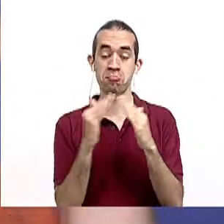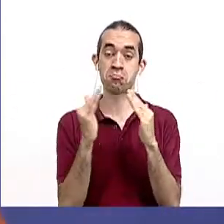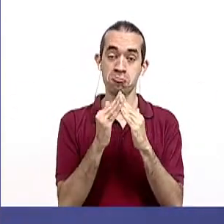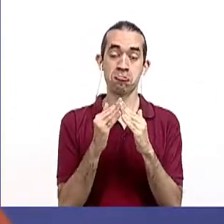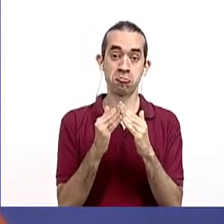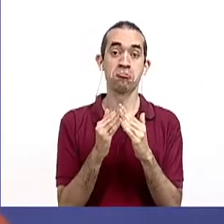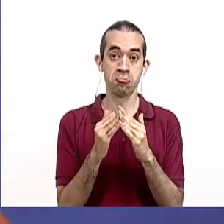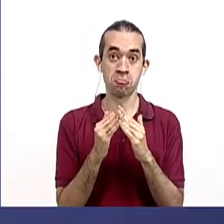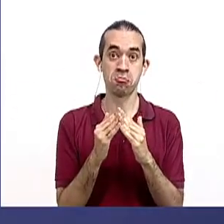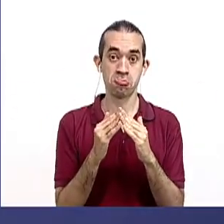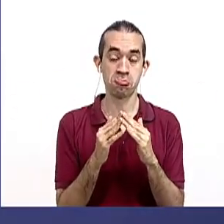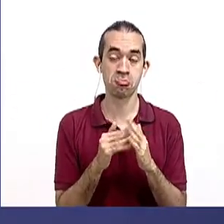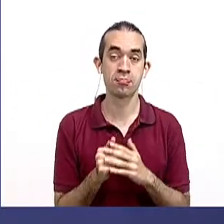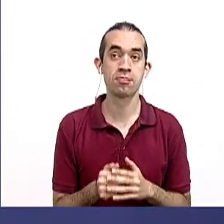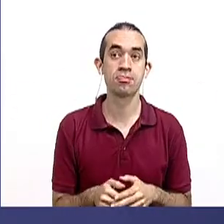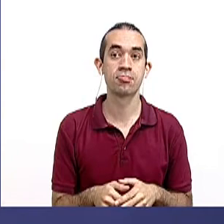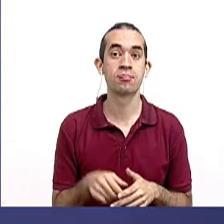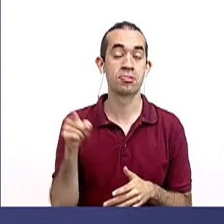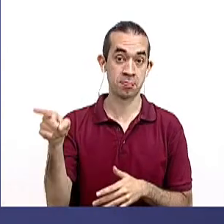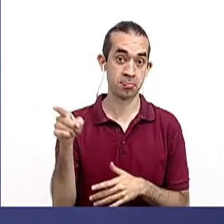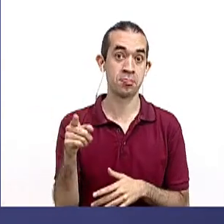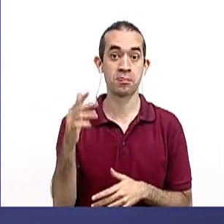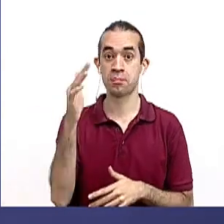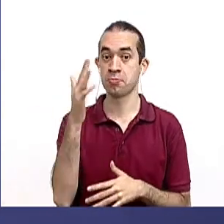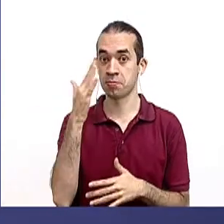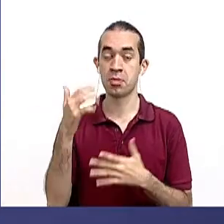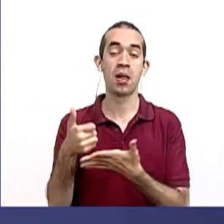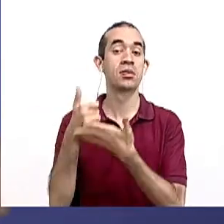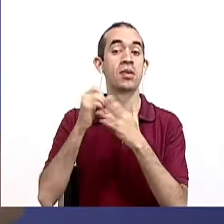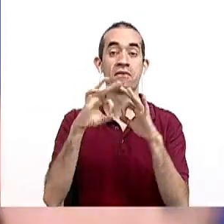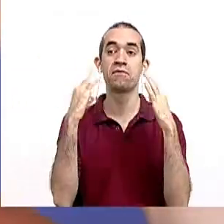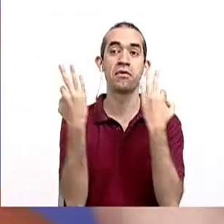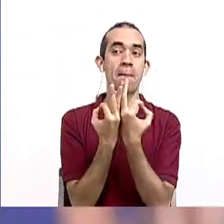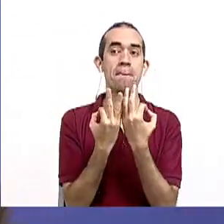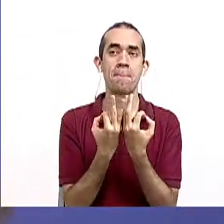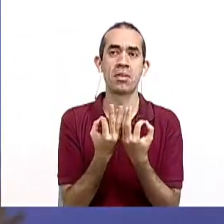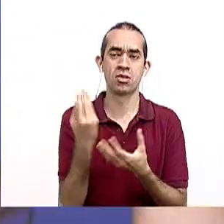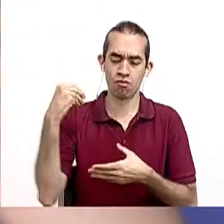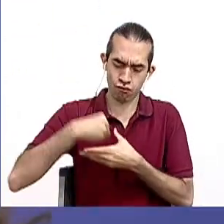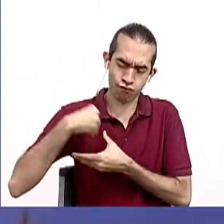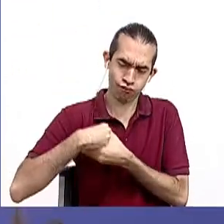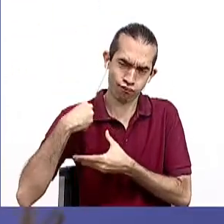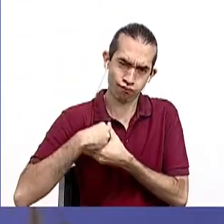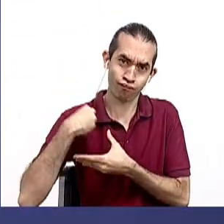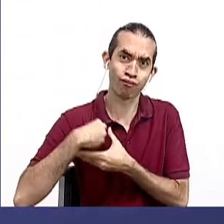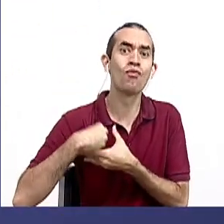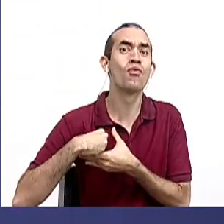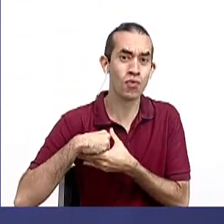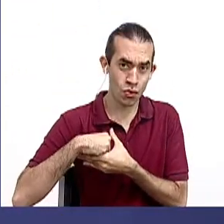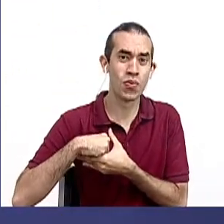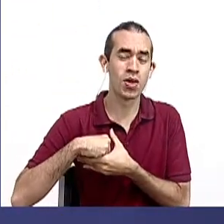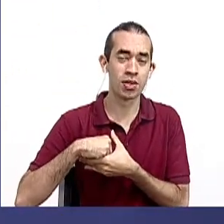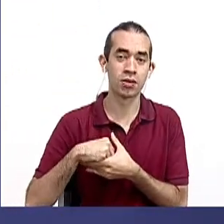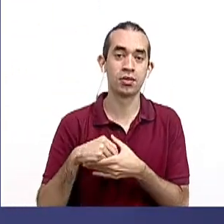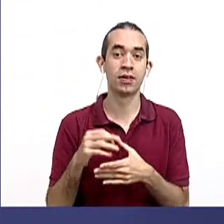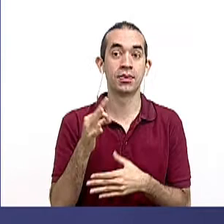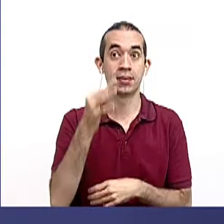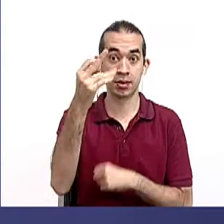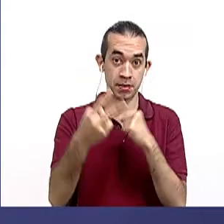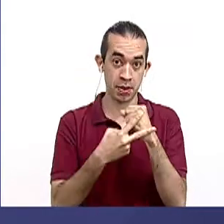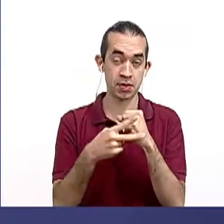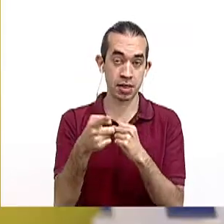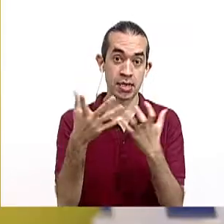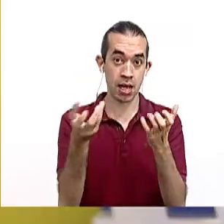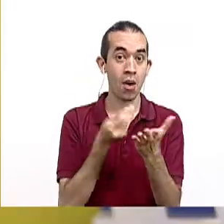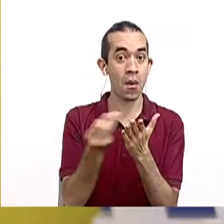at home. She has helped our family save so much money. Next time you want to